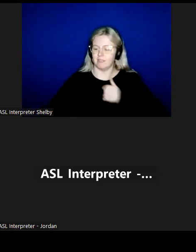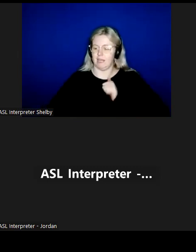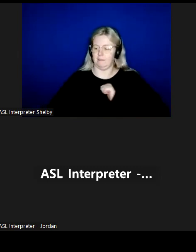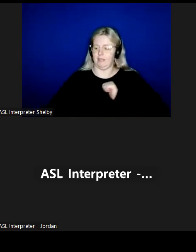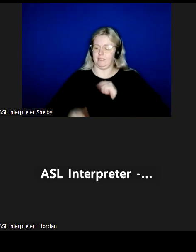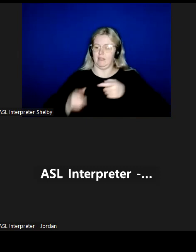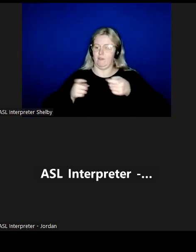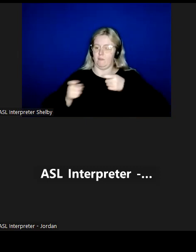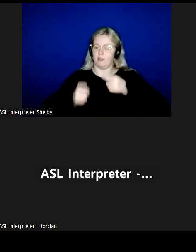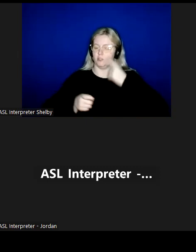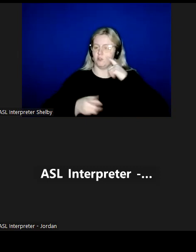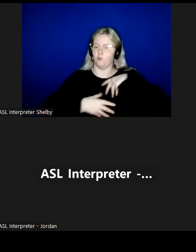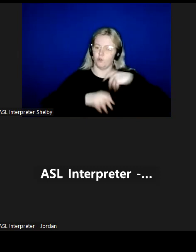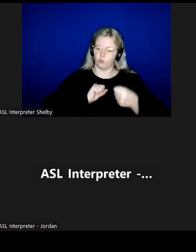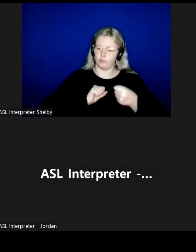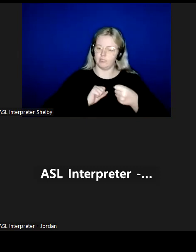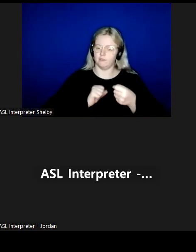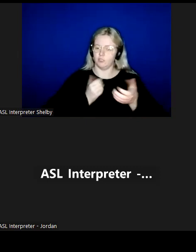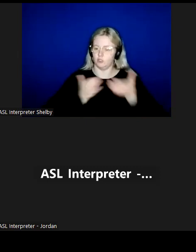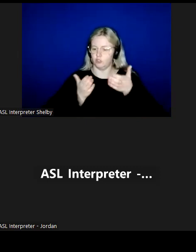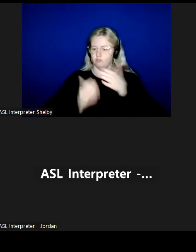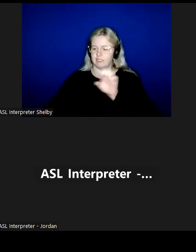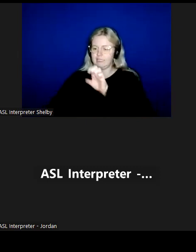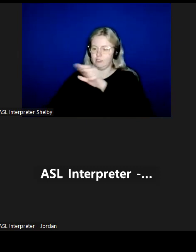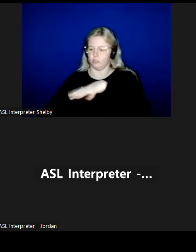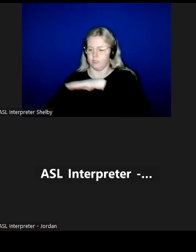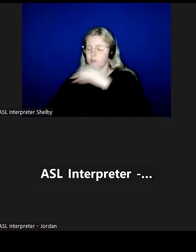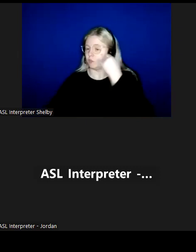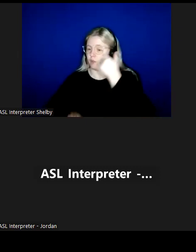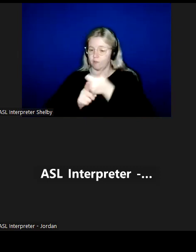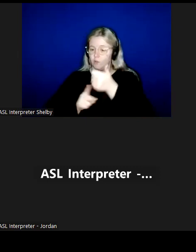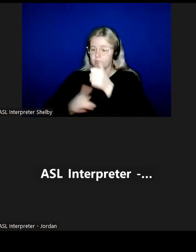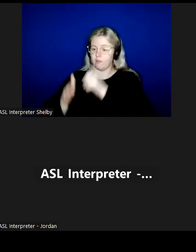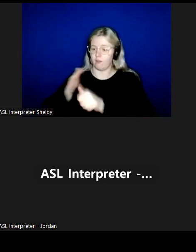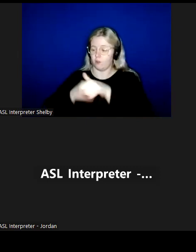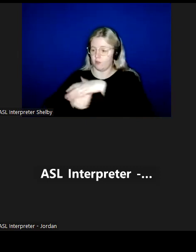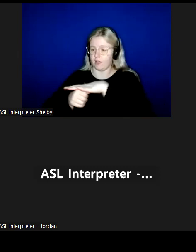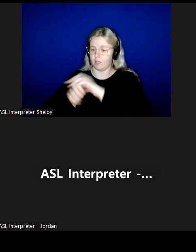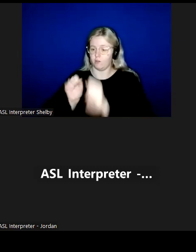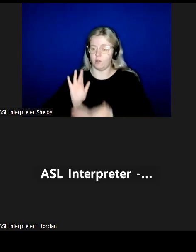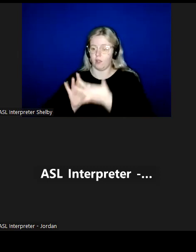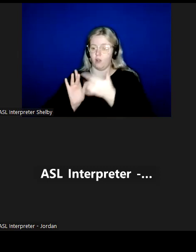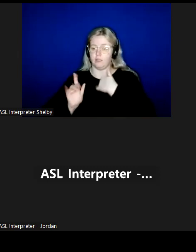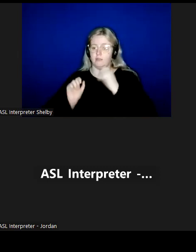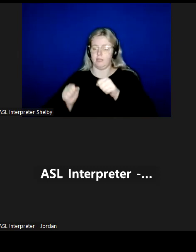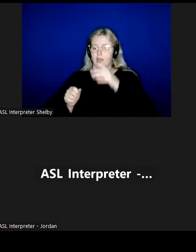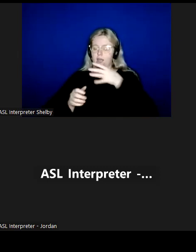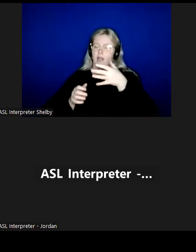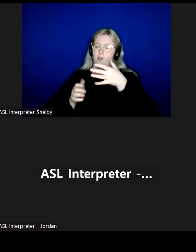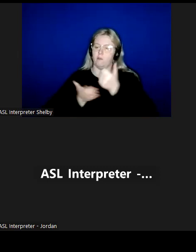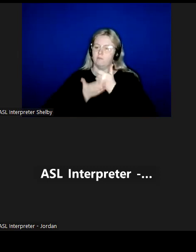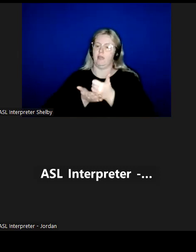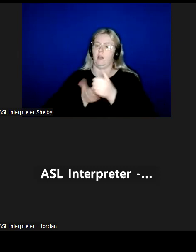and bereavement services in the Eastern Zone. So if you are in that zone, certainly feel free to connect with me and I can point you in the right